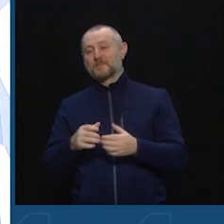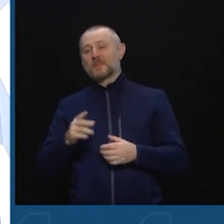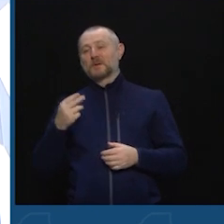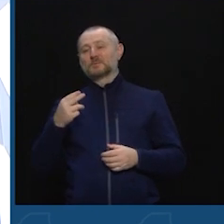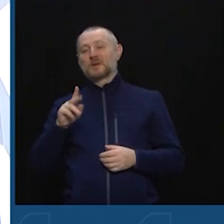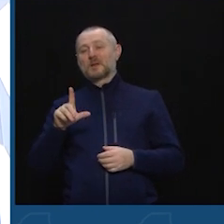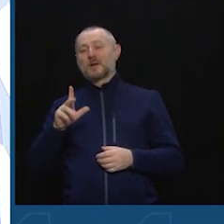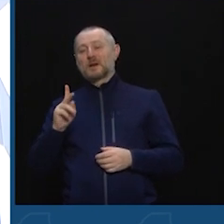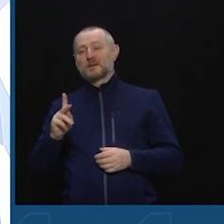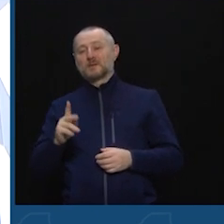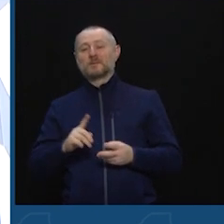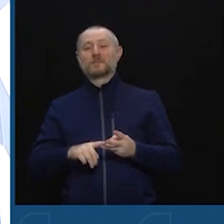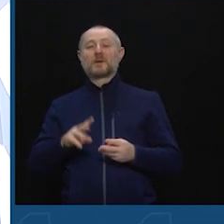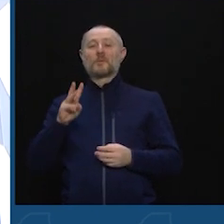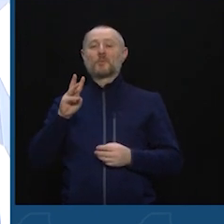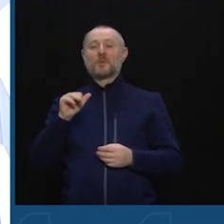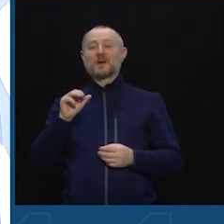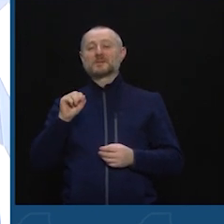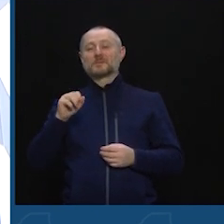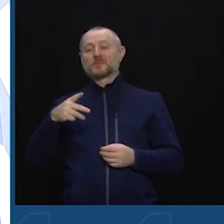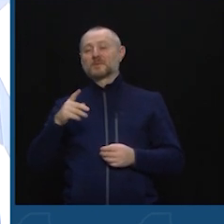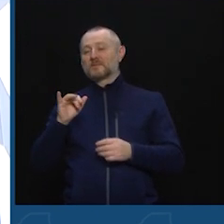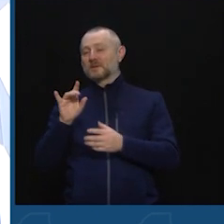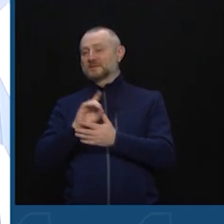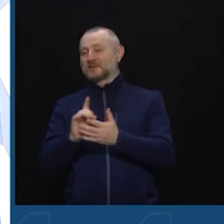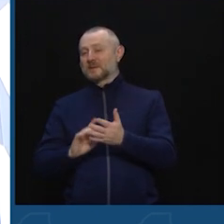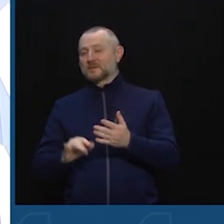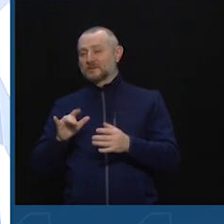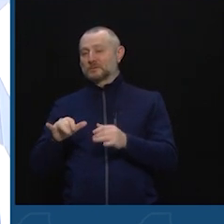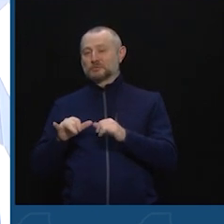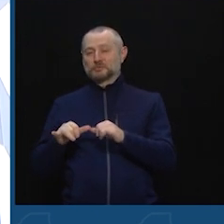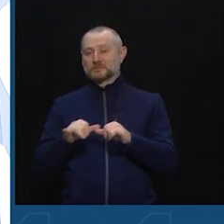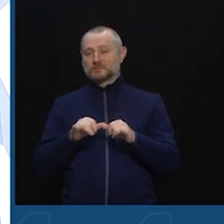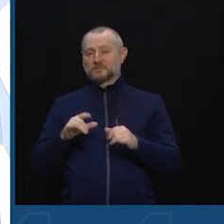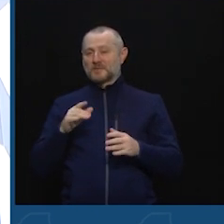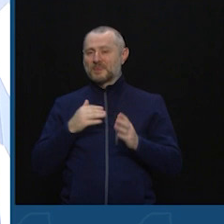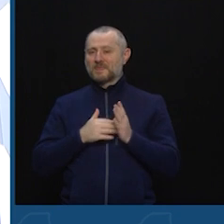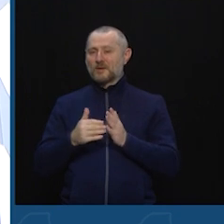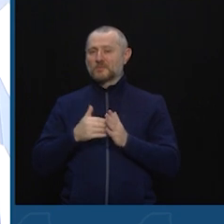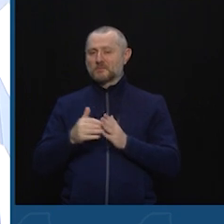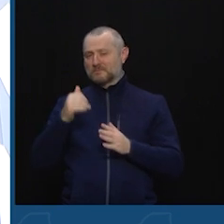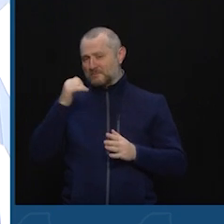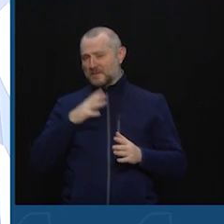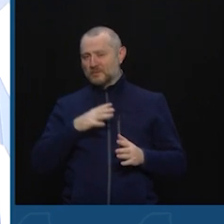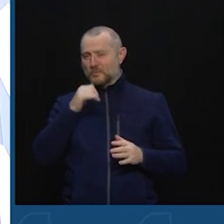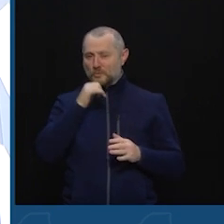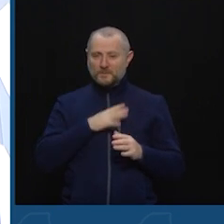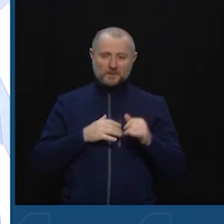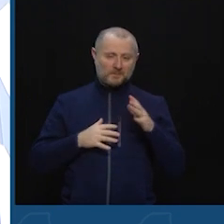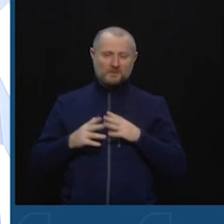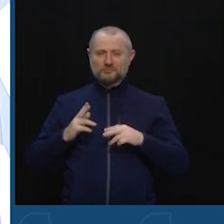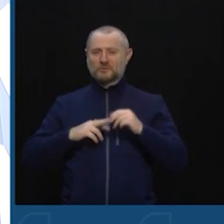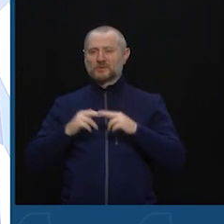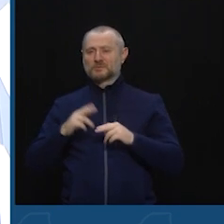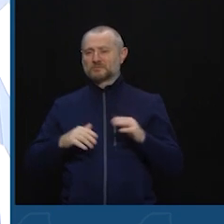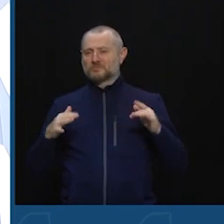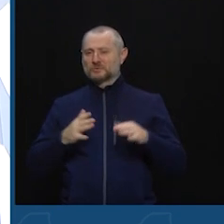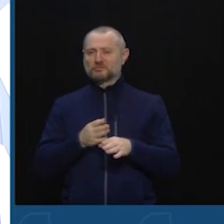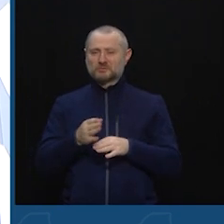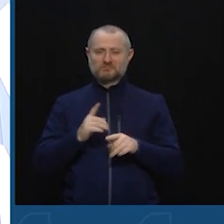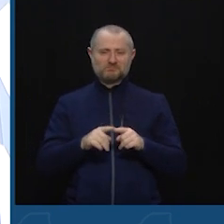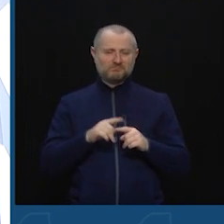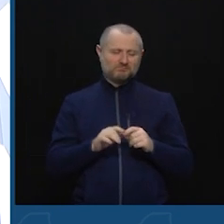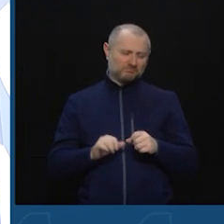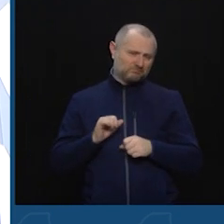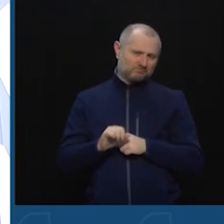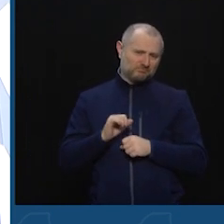WSP, for design and engineering, and the thousands of men and women in the construction trades who worked tirelessly to